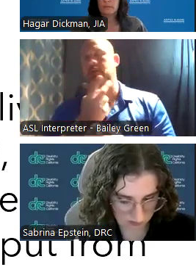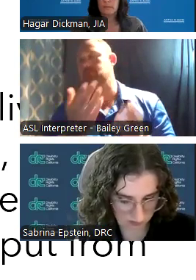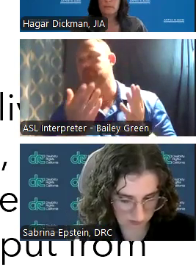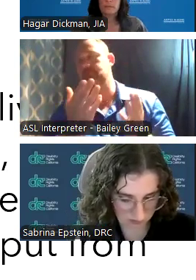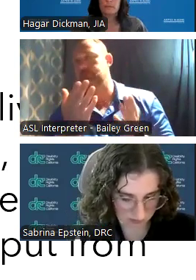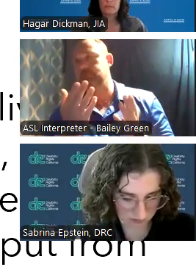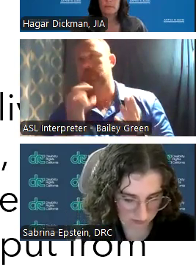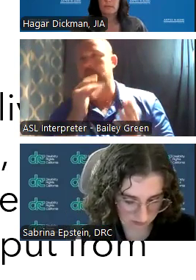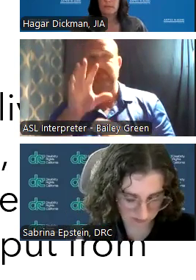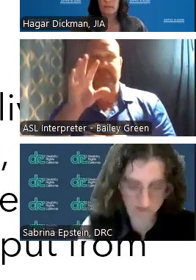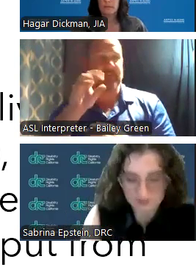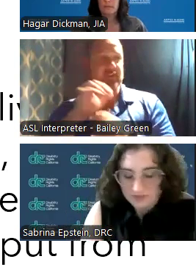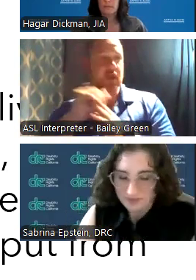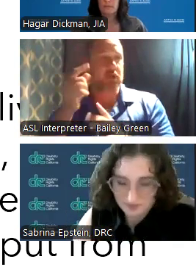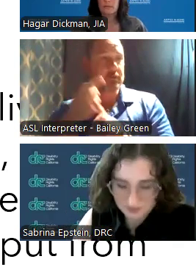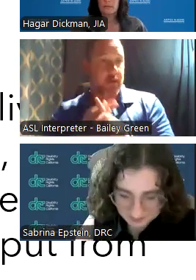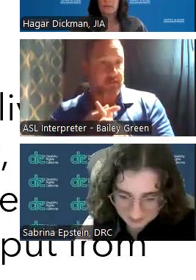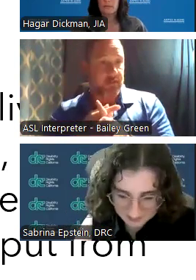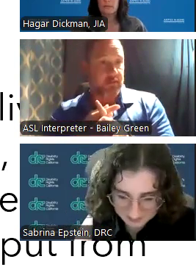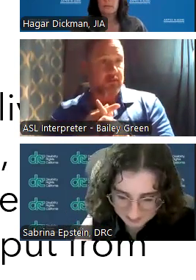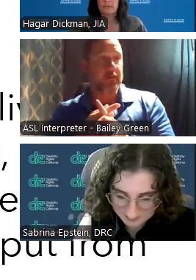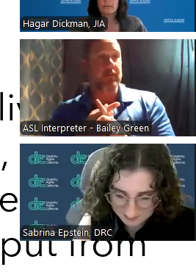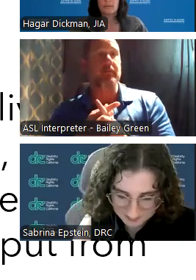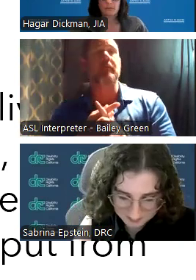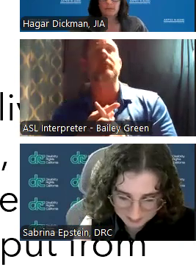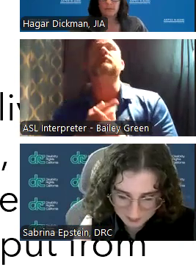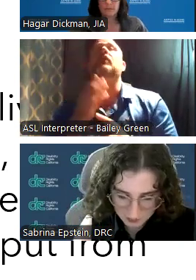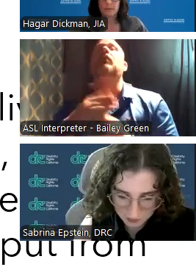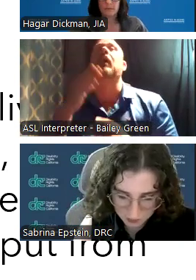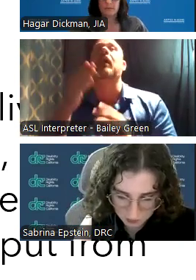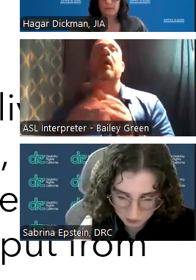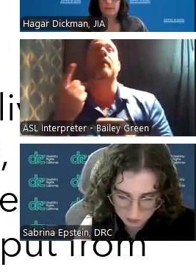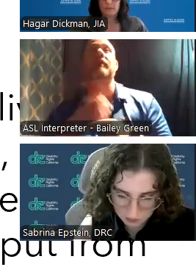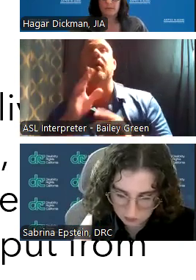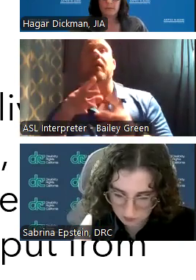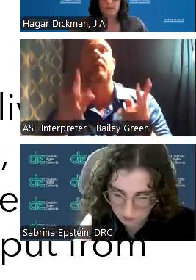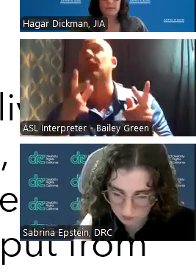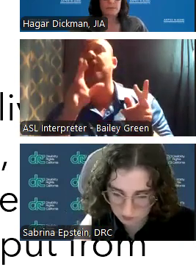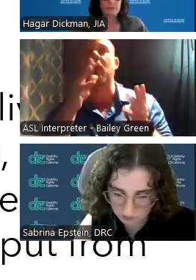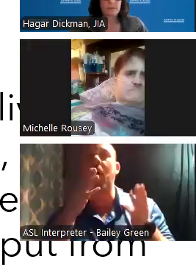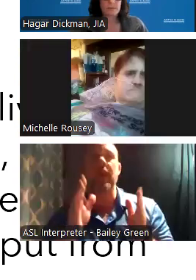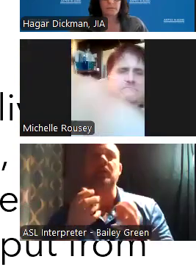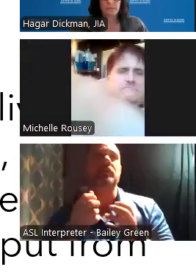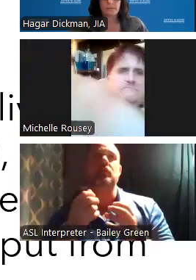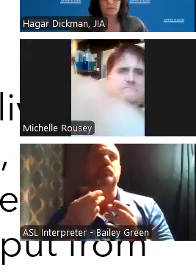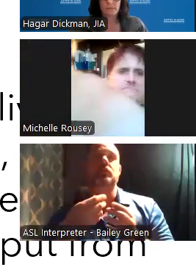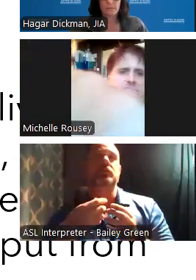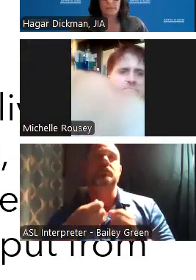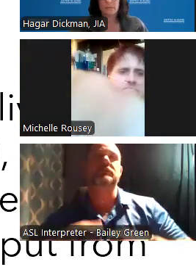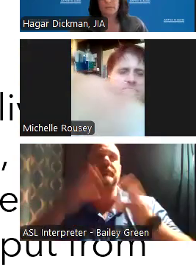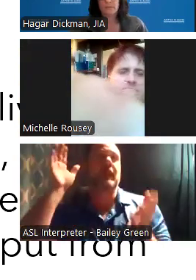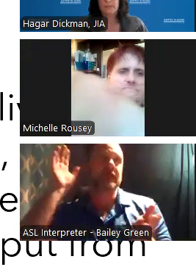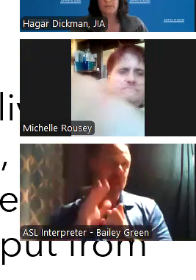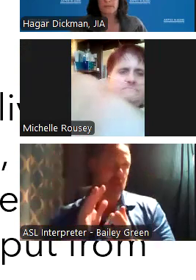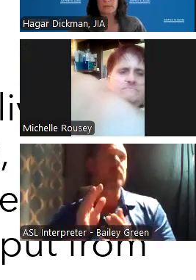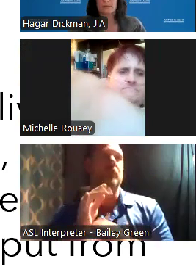maybe $50 a month. And so at the end of the day, the person have no way of spending down to get the